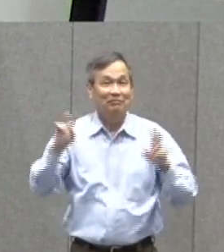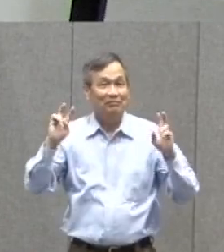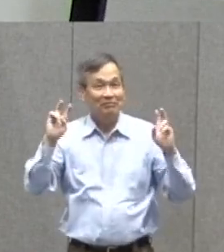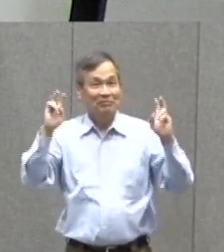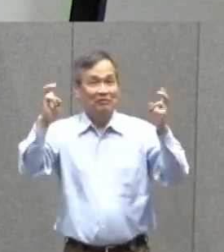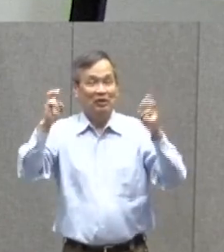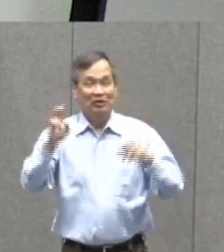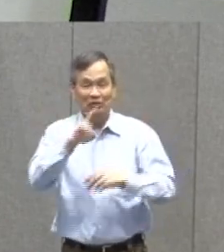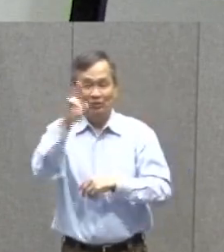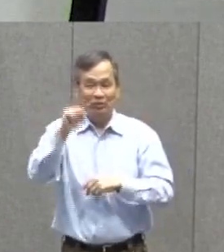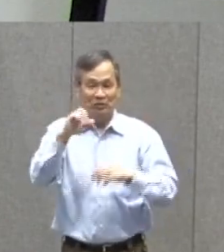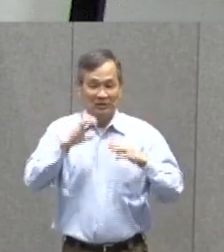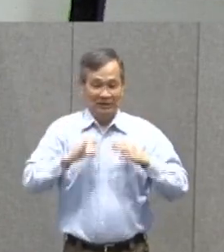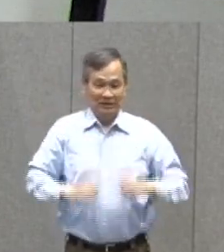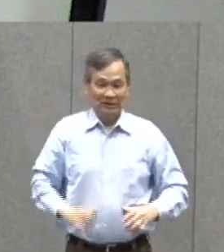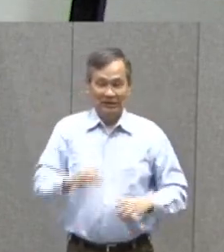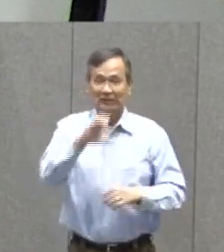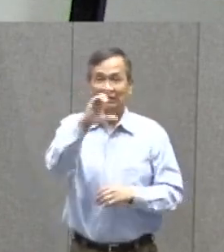in USA.